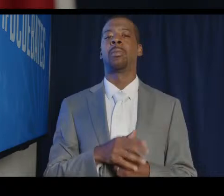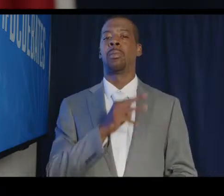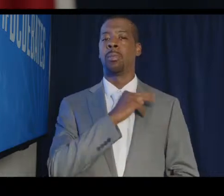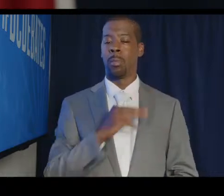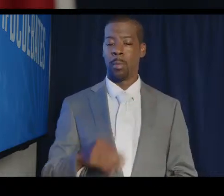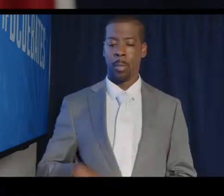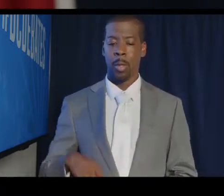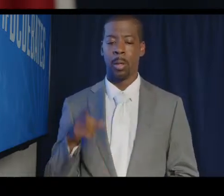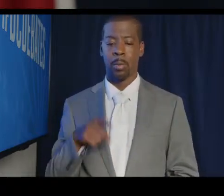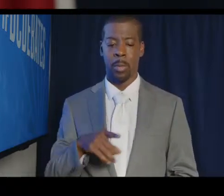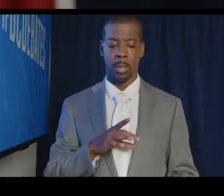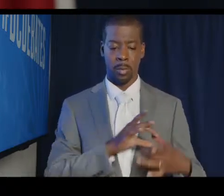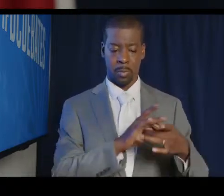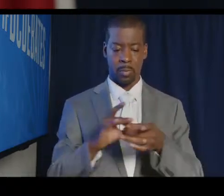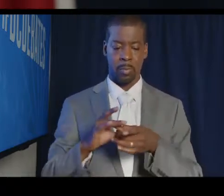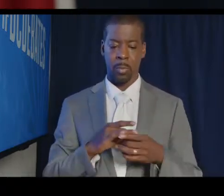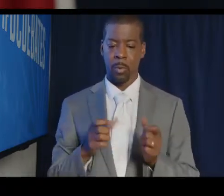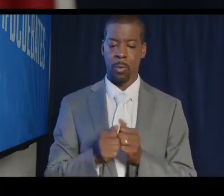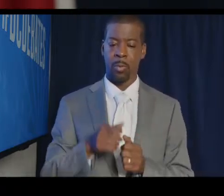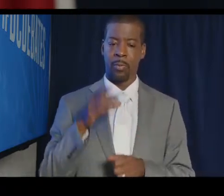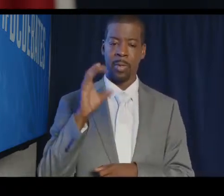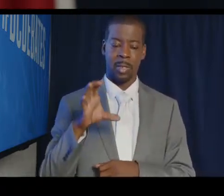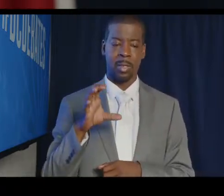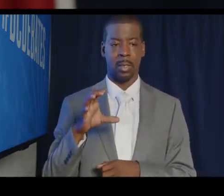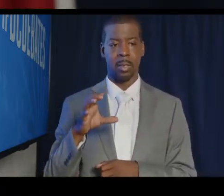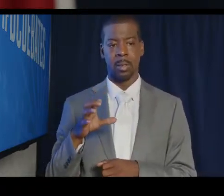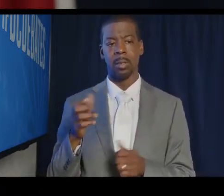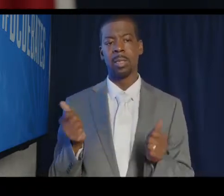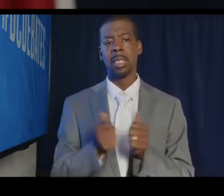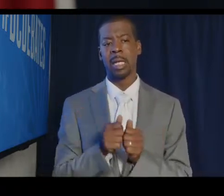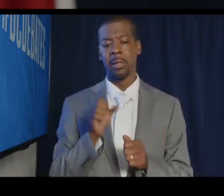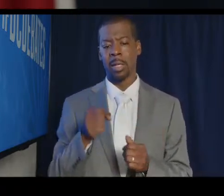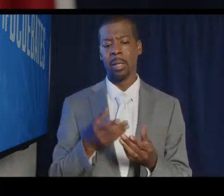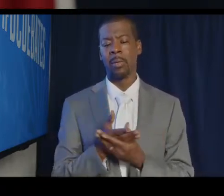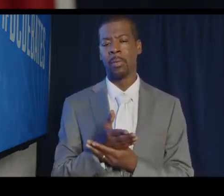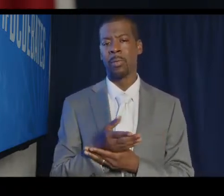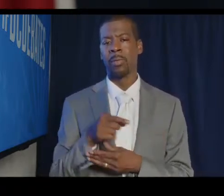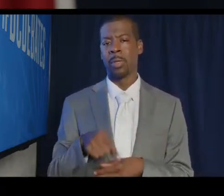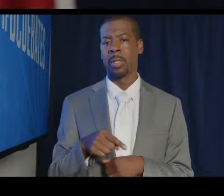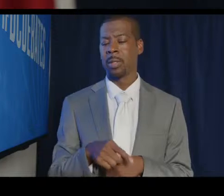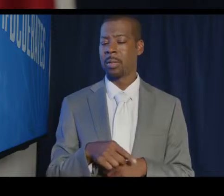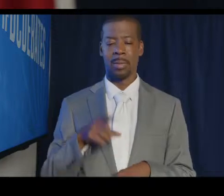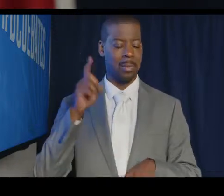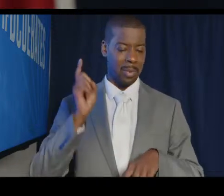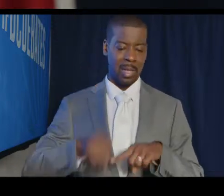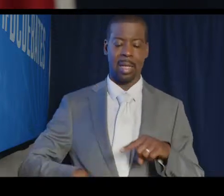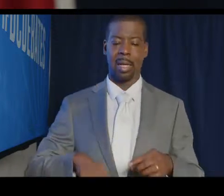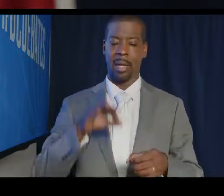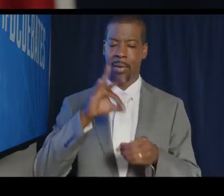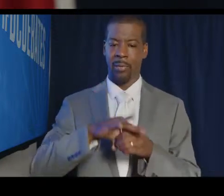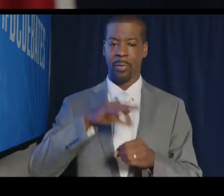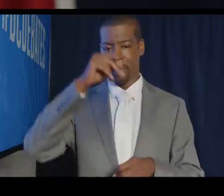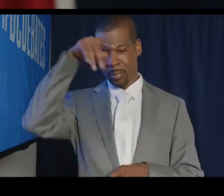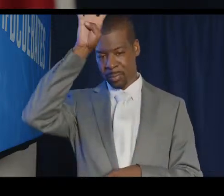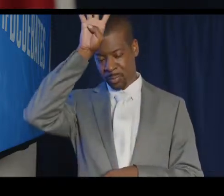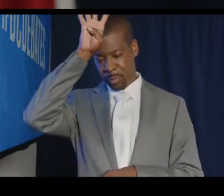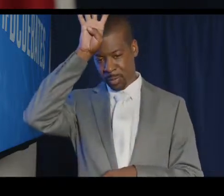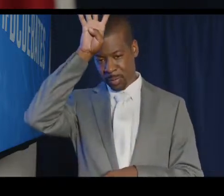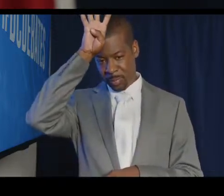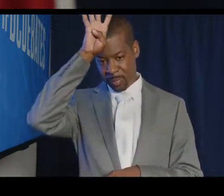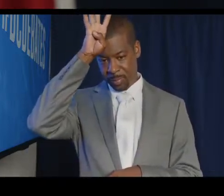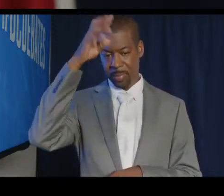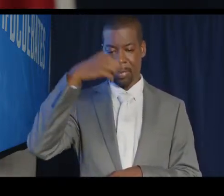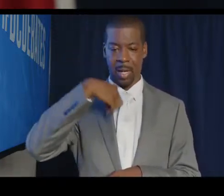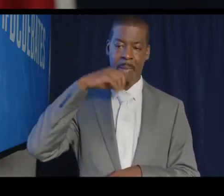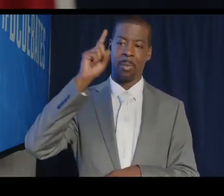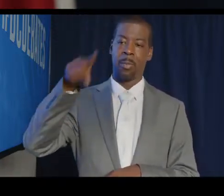with the city, and we need to make sure we weather this storm. But the most thing we need to do is make sure Donald Trump is not elected president. I'm going to be going to Pennsylvania to